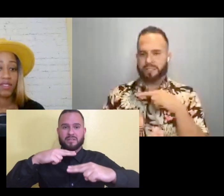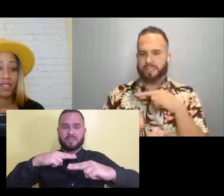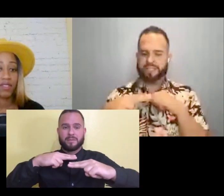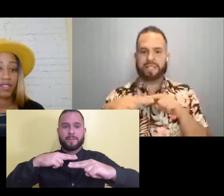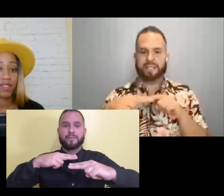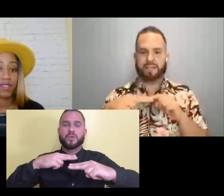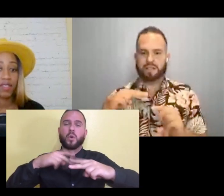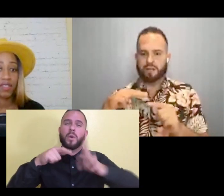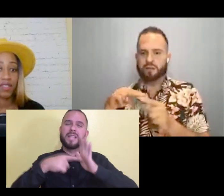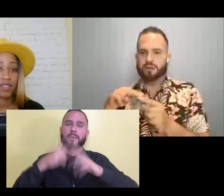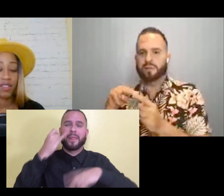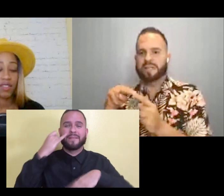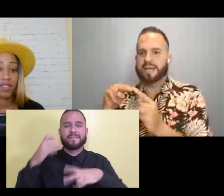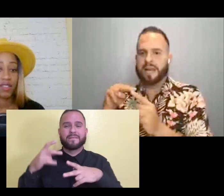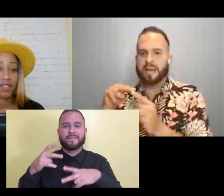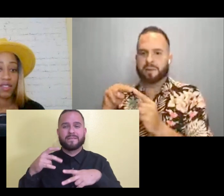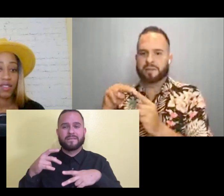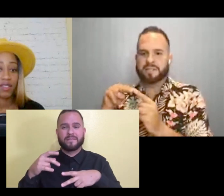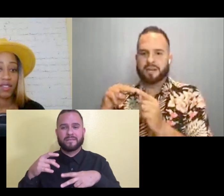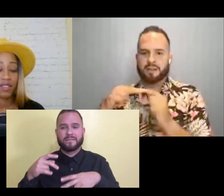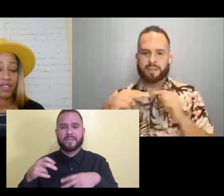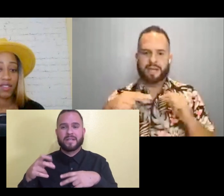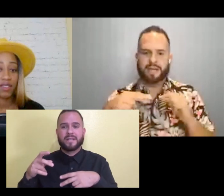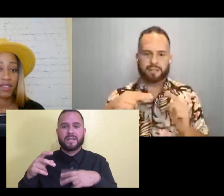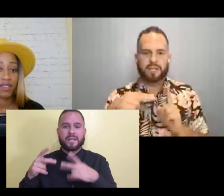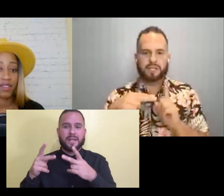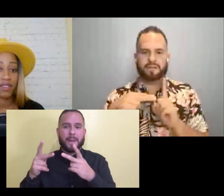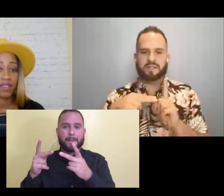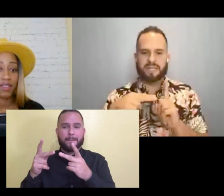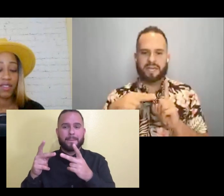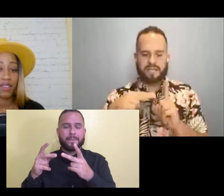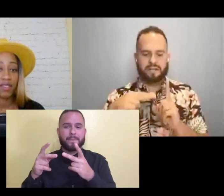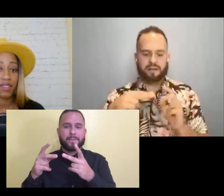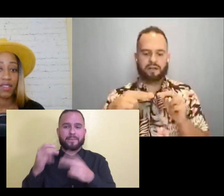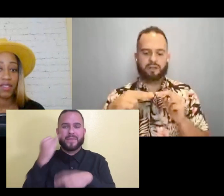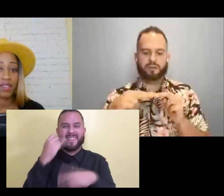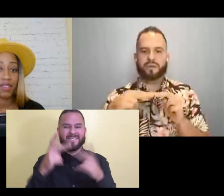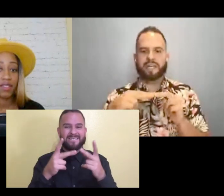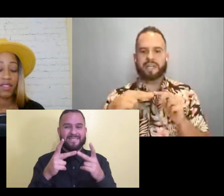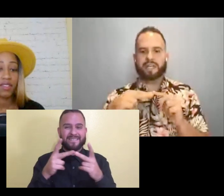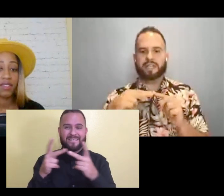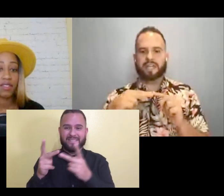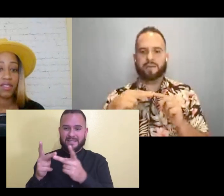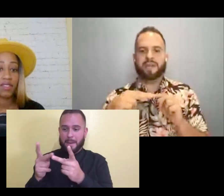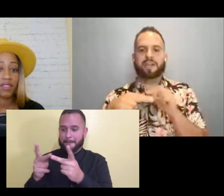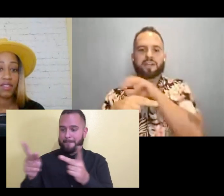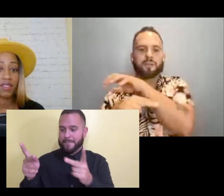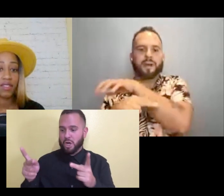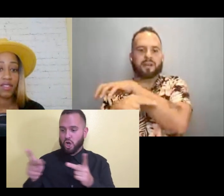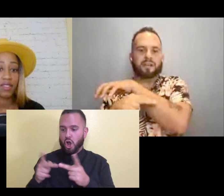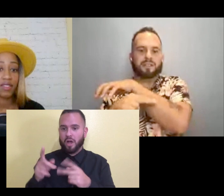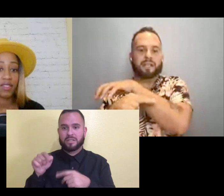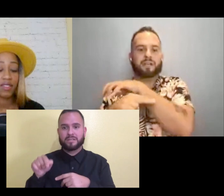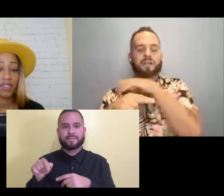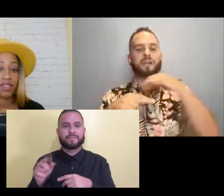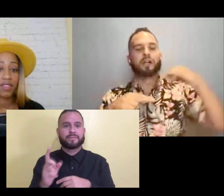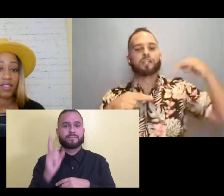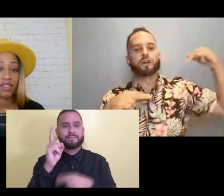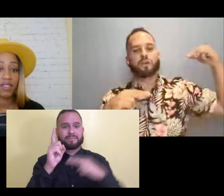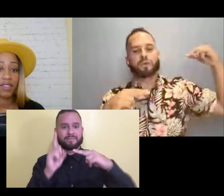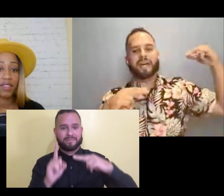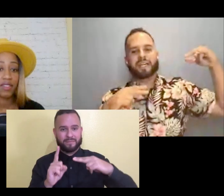the bench is here, you read the name on the side of the bench. So if you're standing here, you're reading the name here, and the Pentagon is